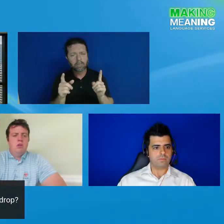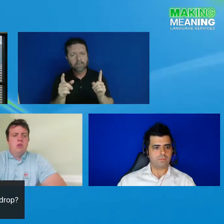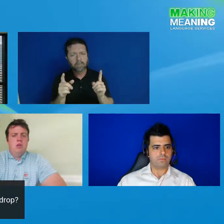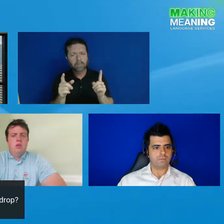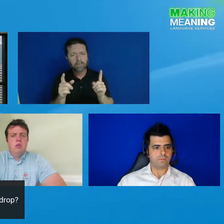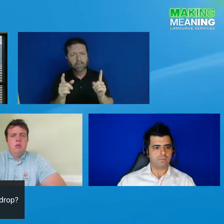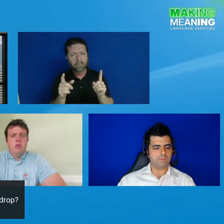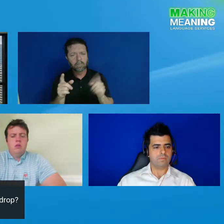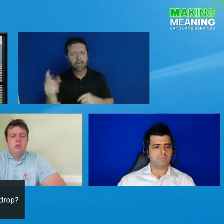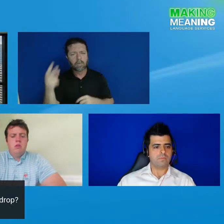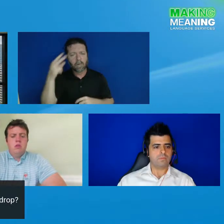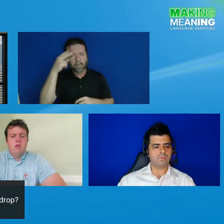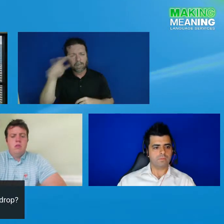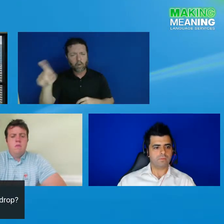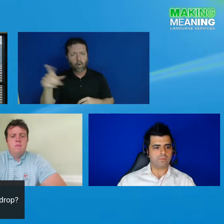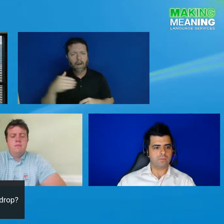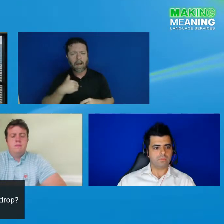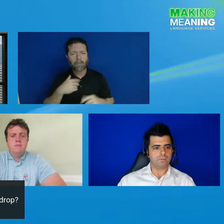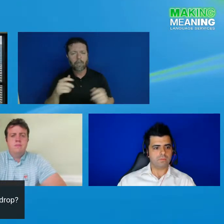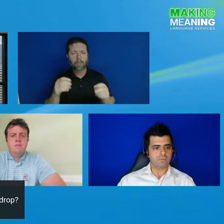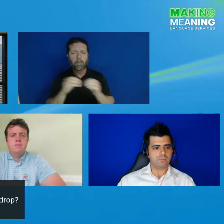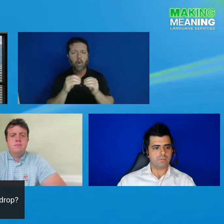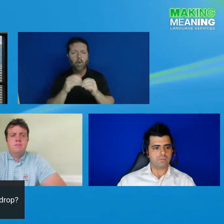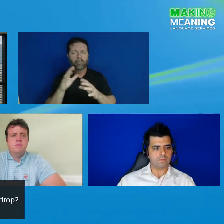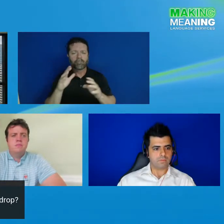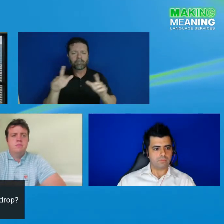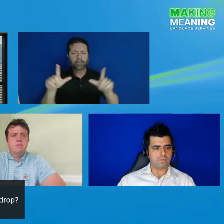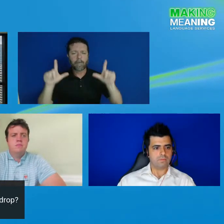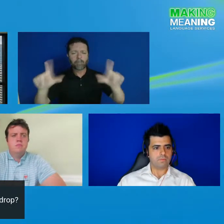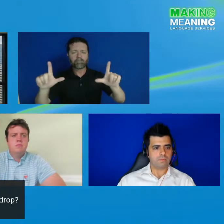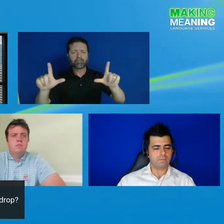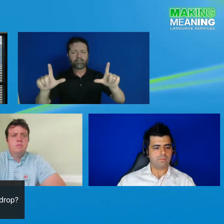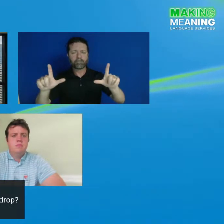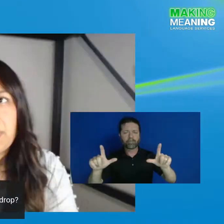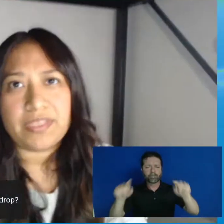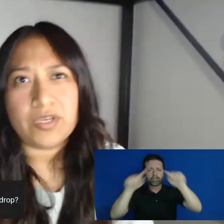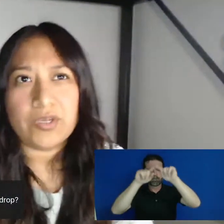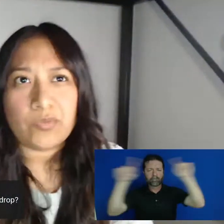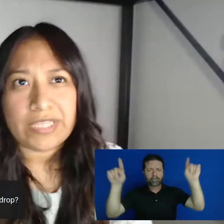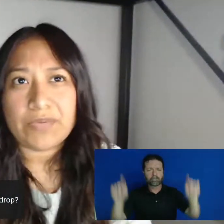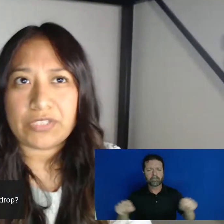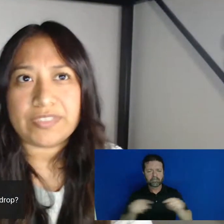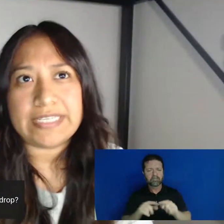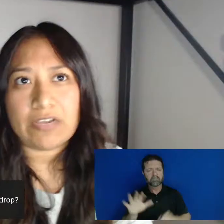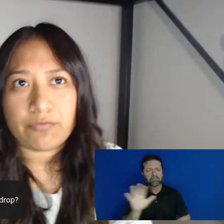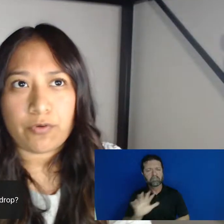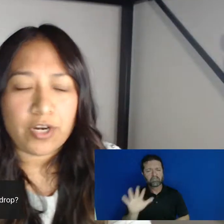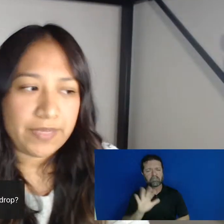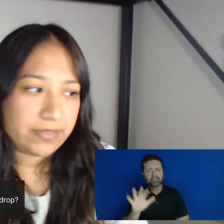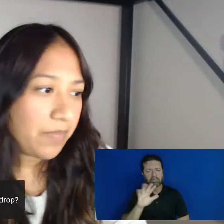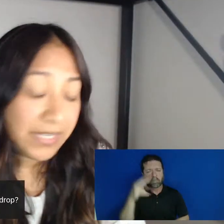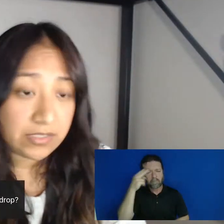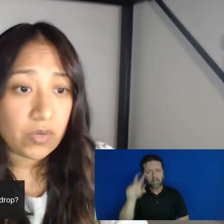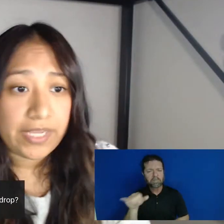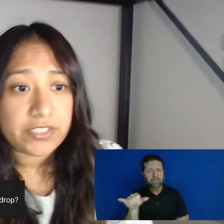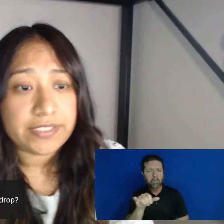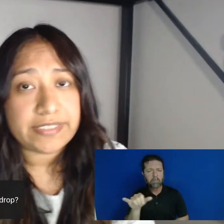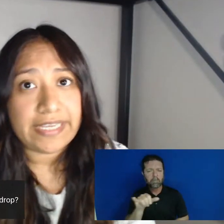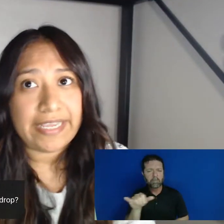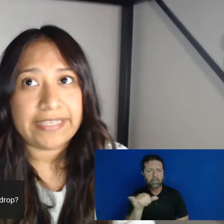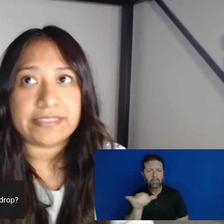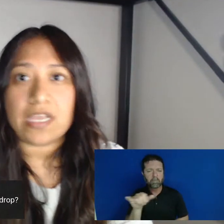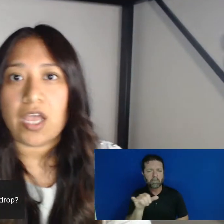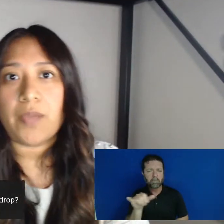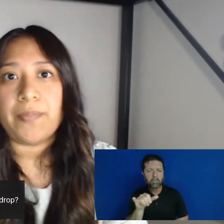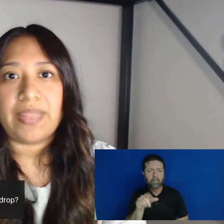Carla? Is that about the same size? Yeah, it's about the same size. The one that we do send out for our Mexico agents,